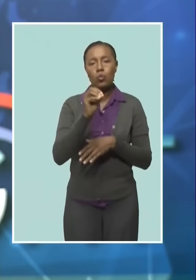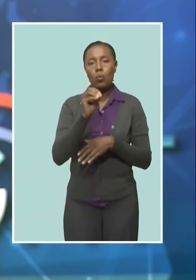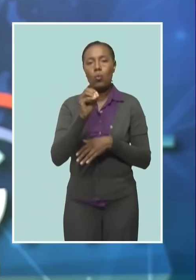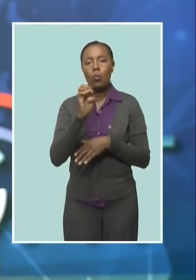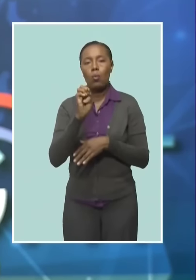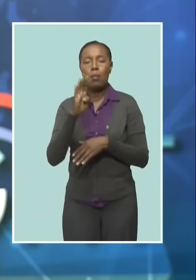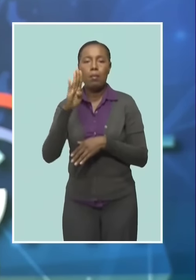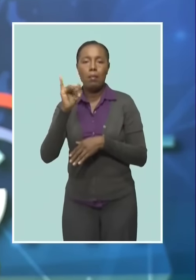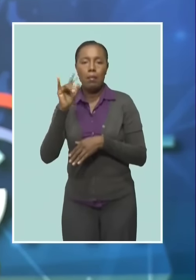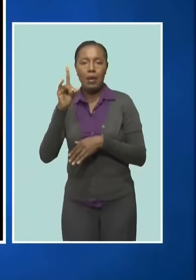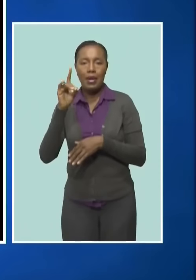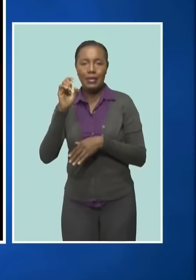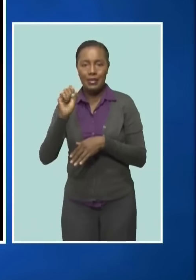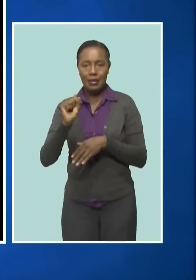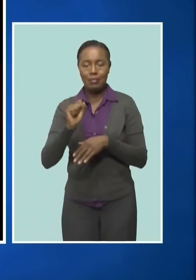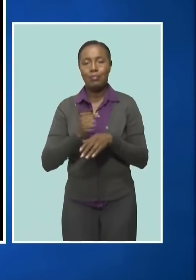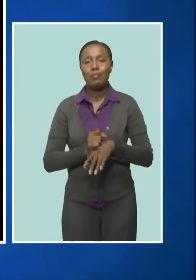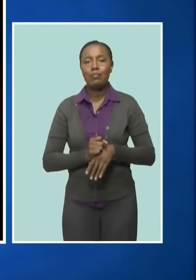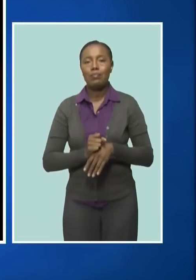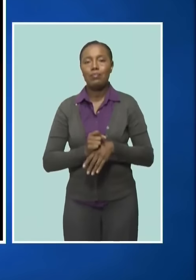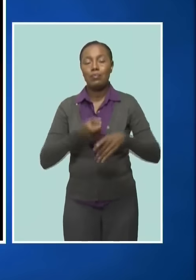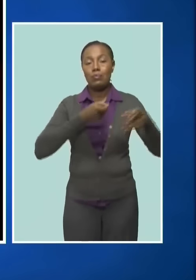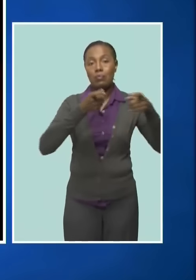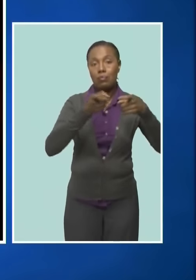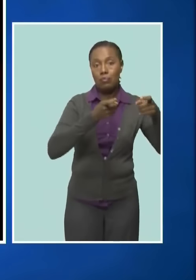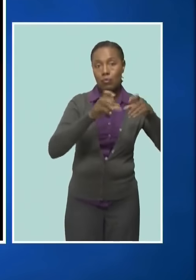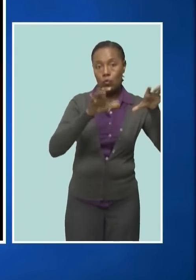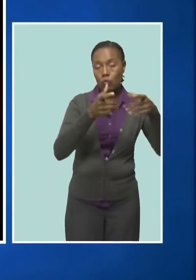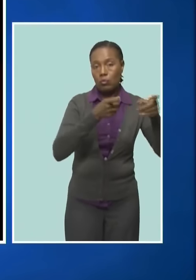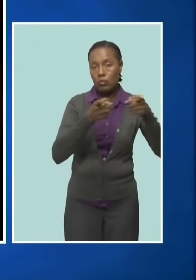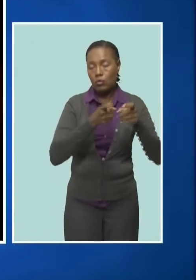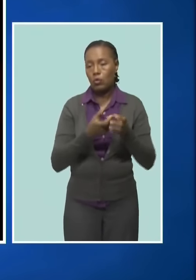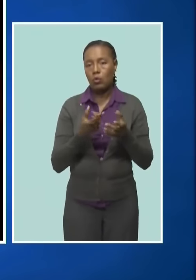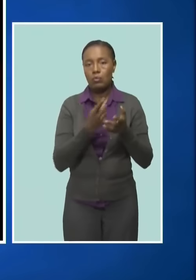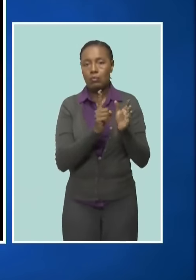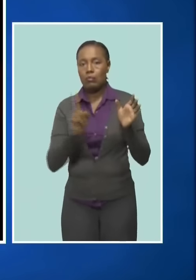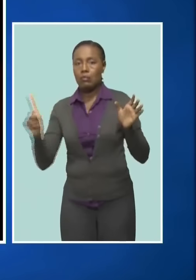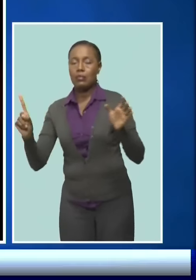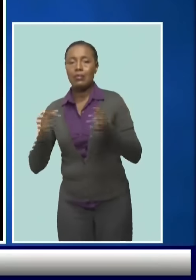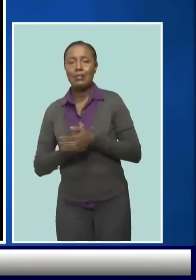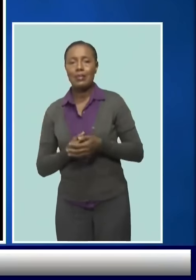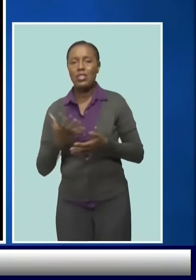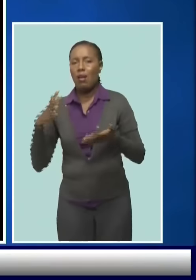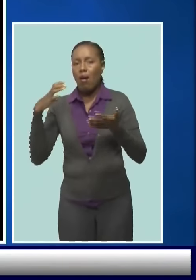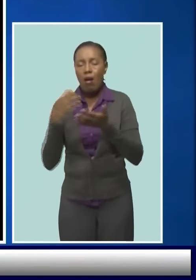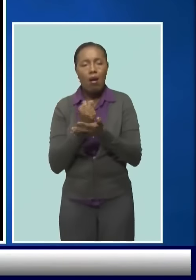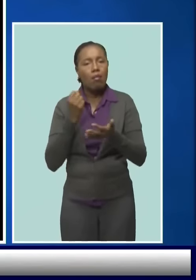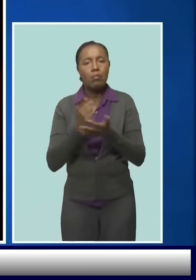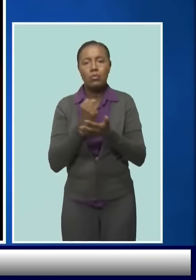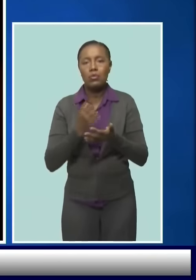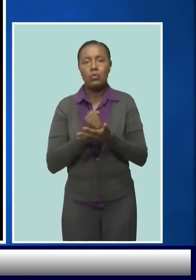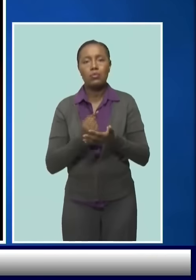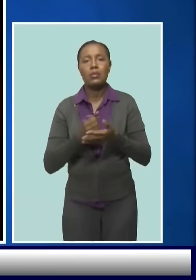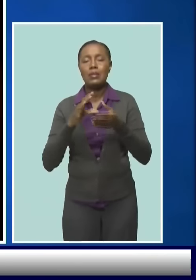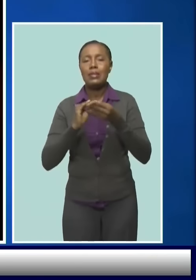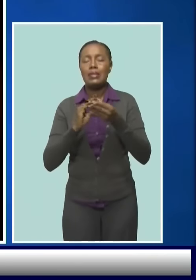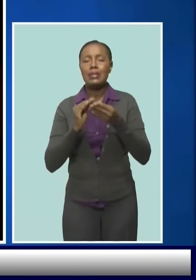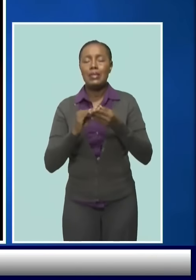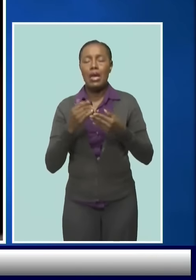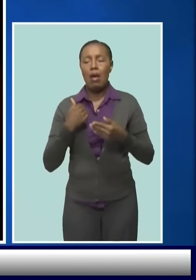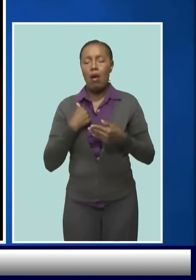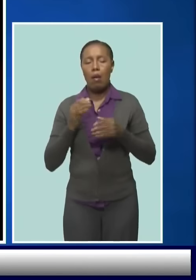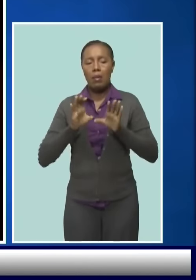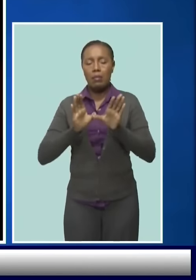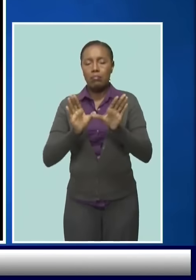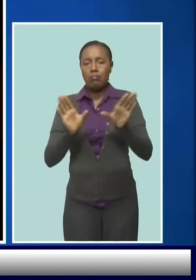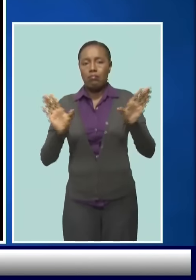administration. When Kamala actually had that opportunity to at least give some space between